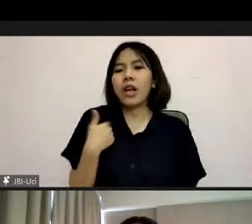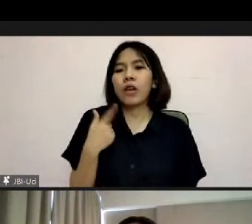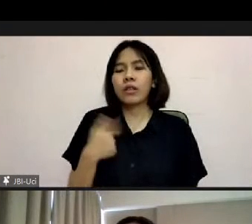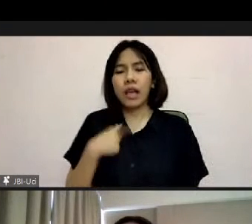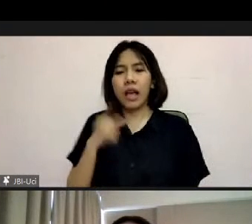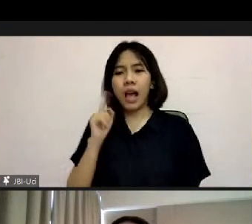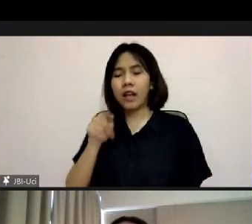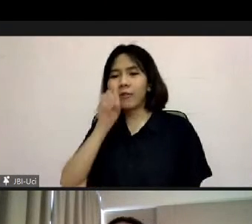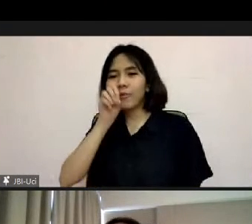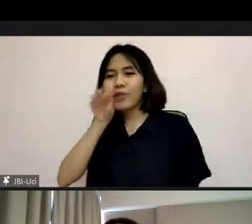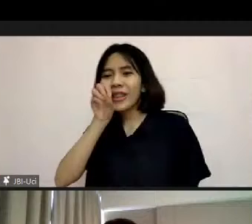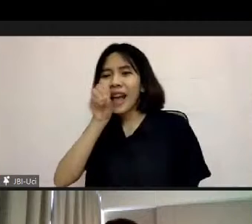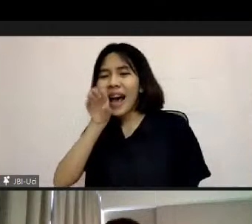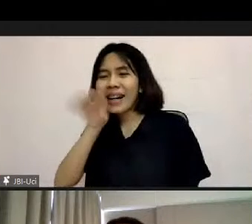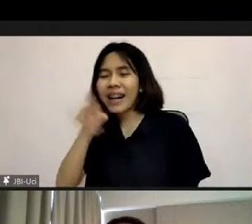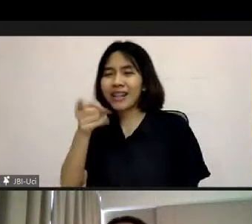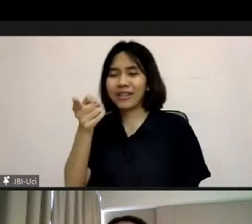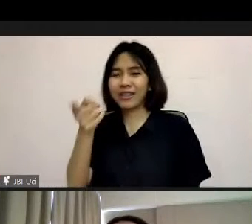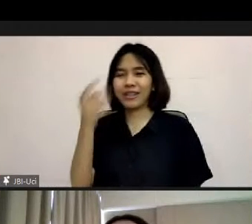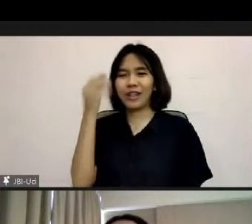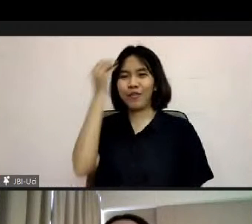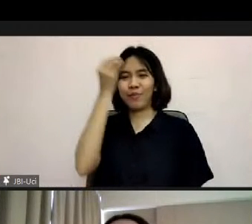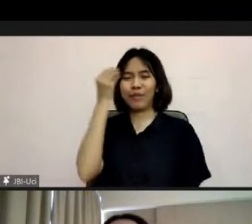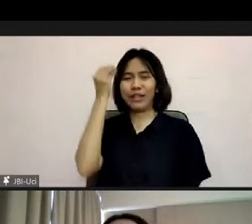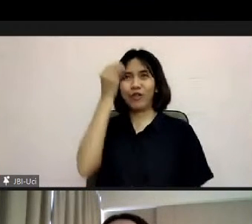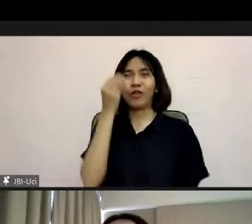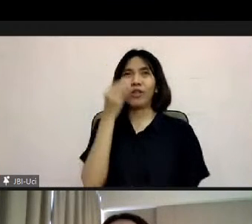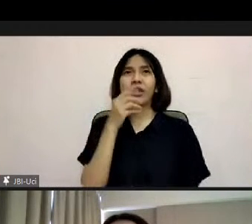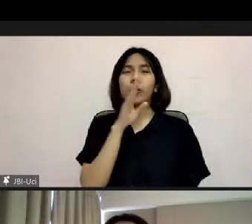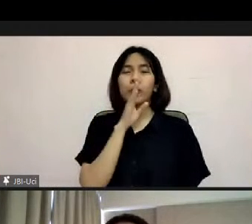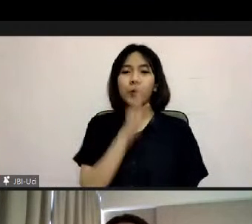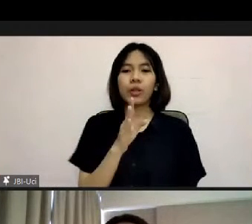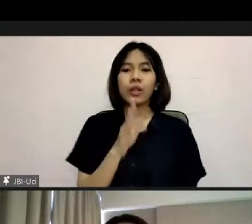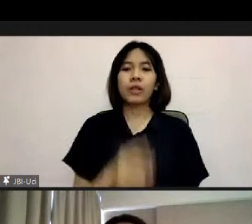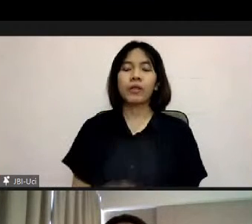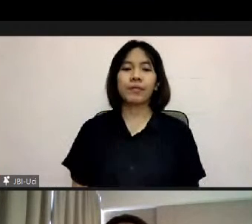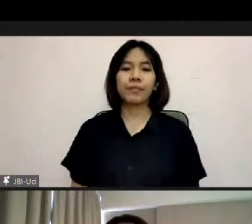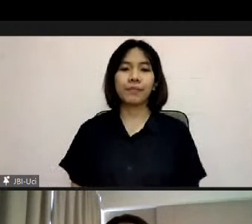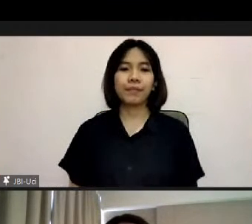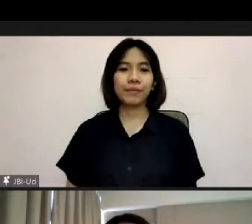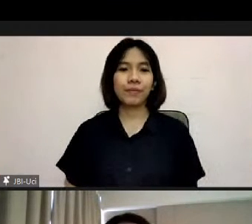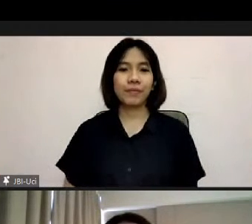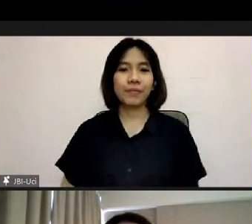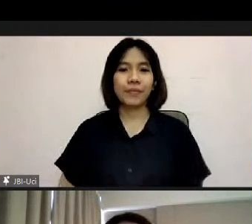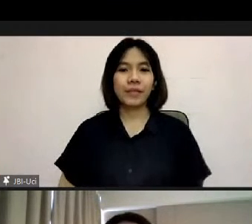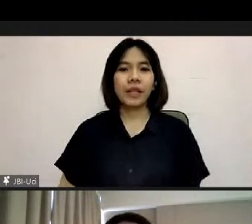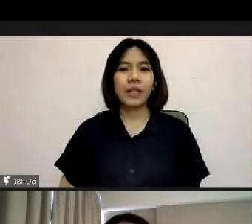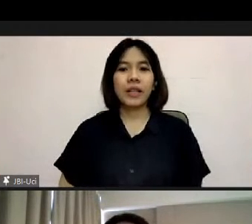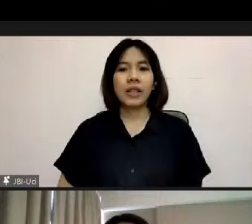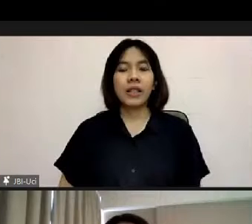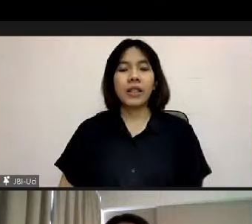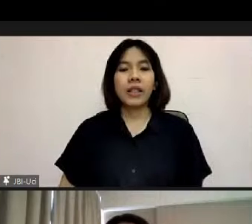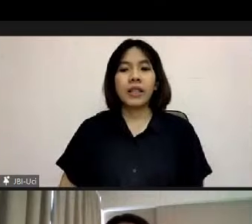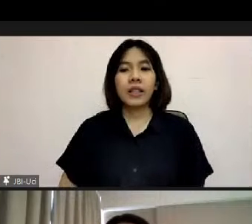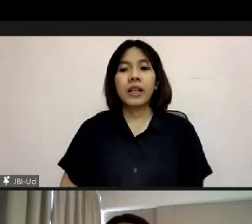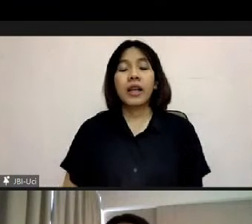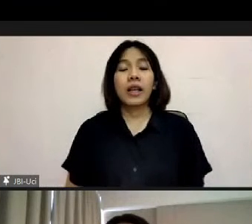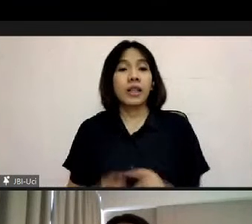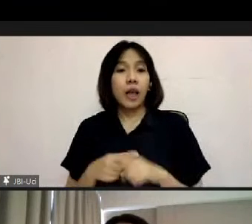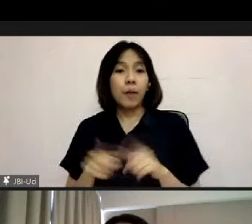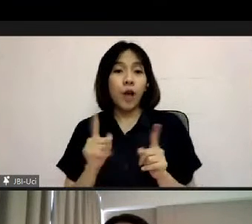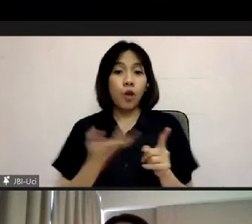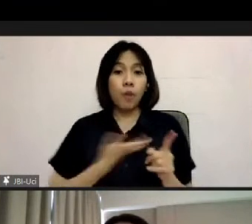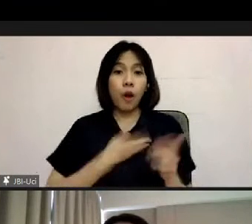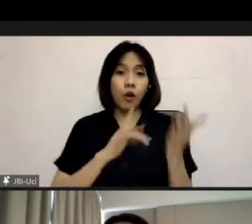I have, I've, I'm scared. I don't know actually what I can suggest to you, but for the